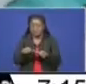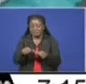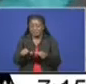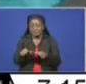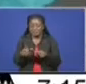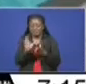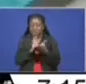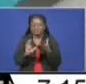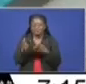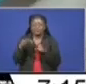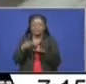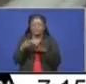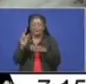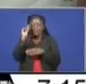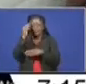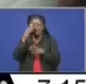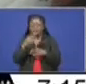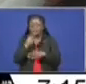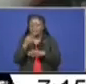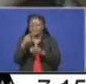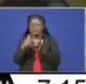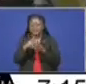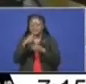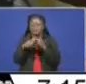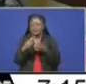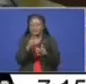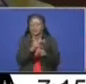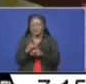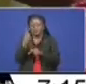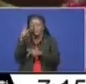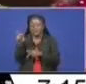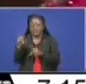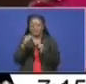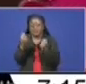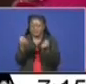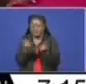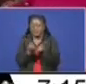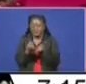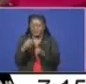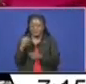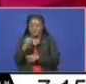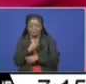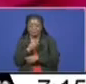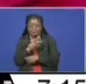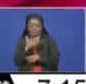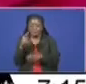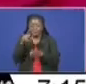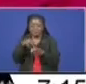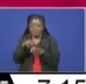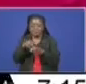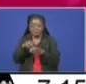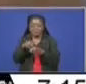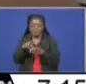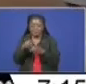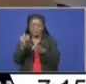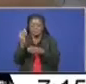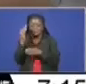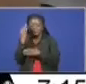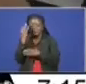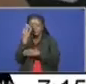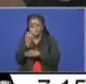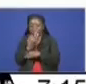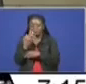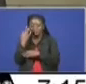governor says it's all about taking care of their team members as they participated in what they called Face for the Cure.